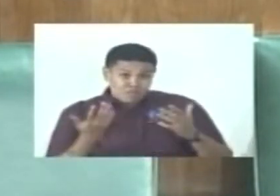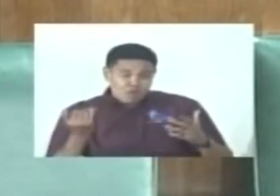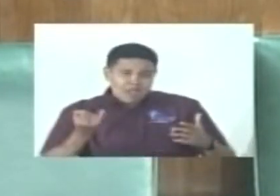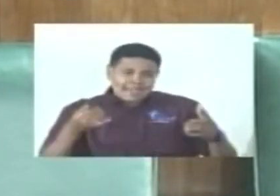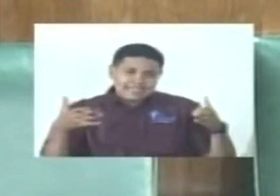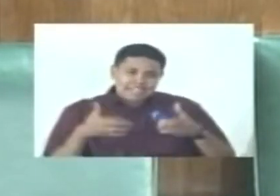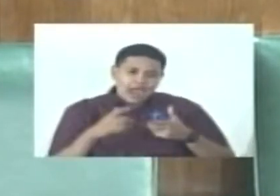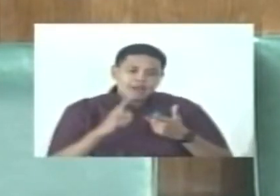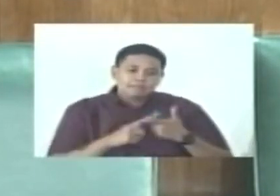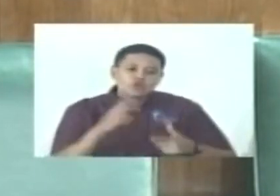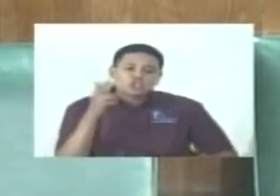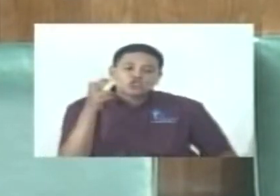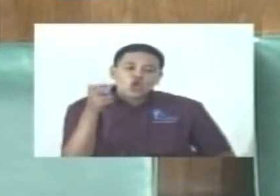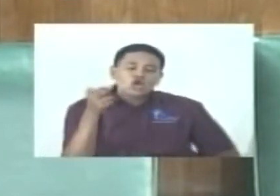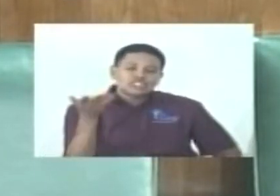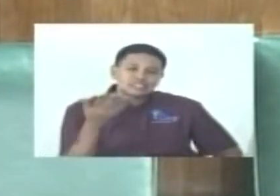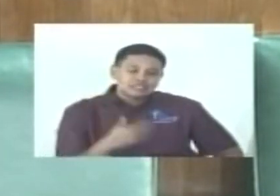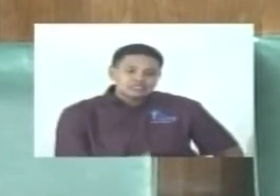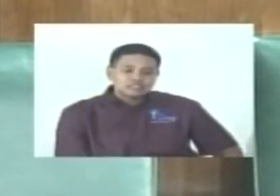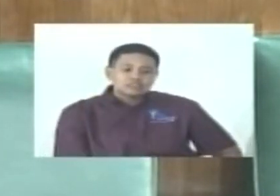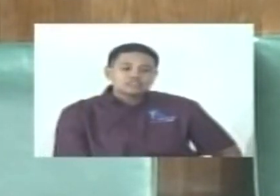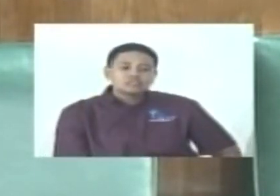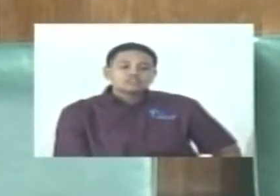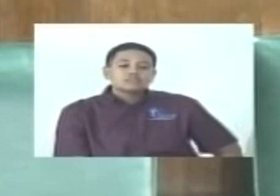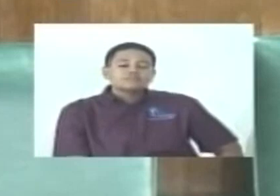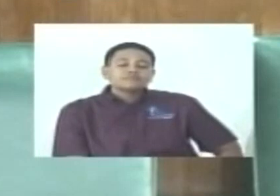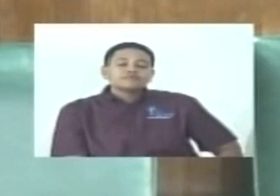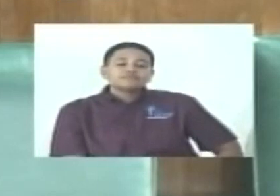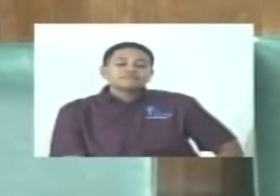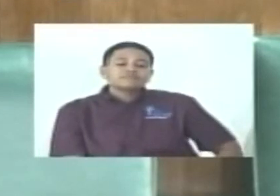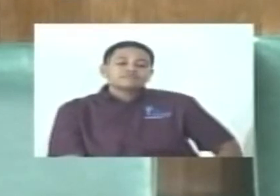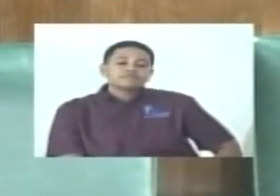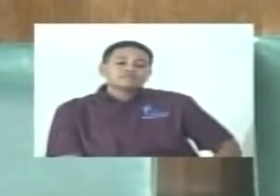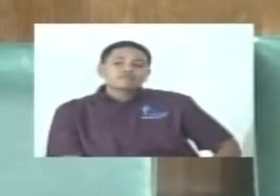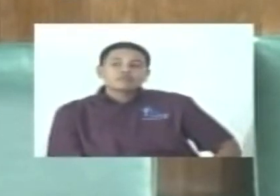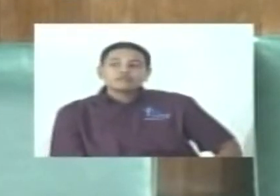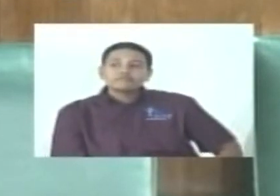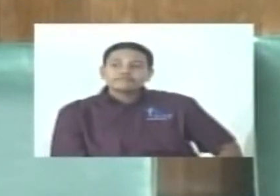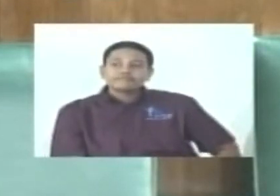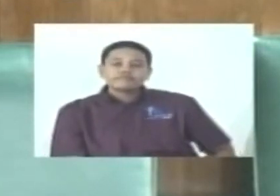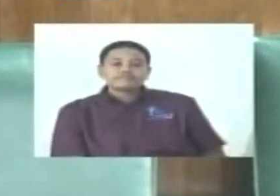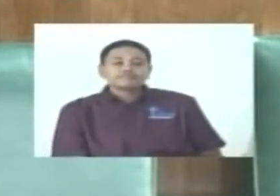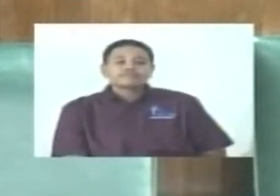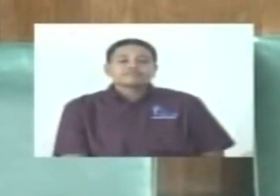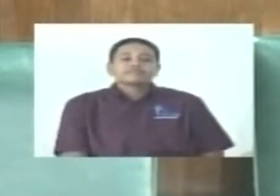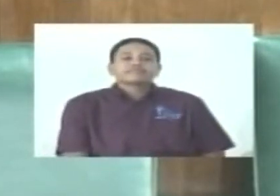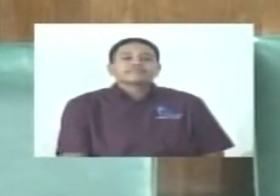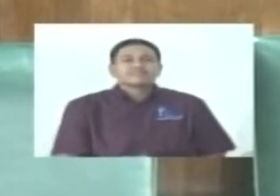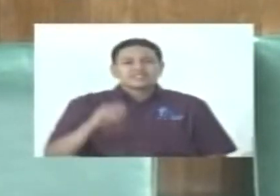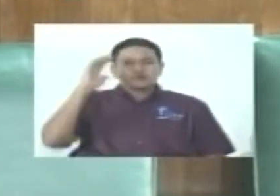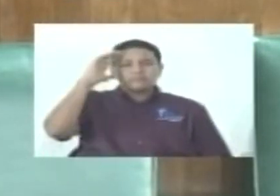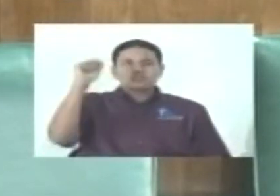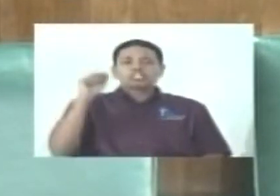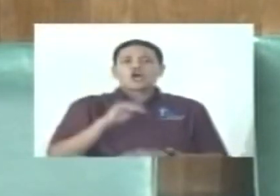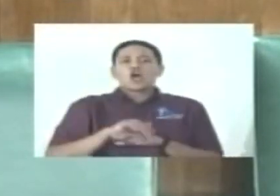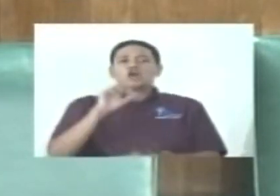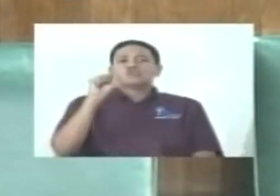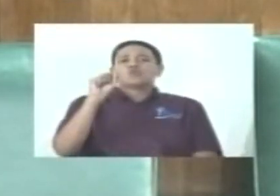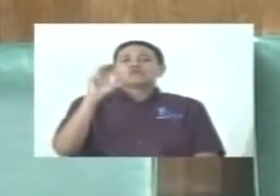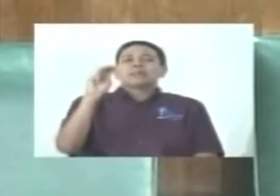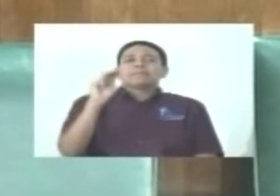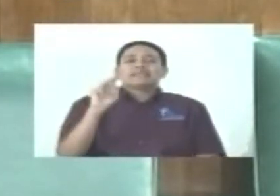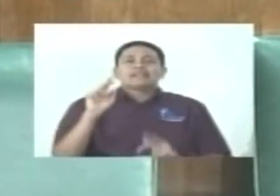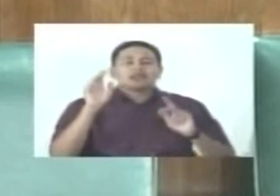and guns. So, President, on social media, there